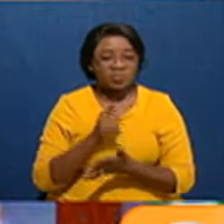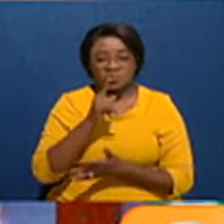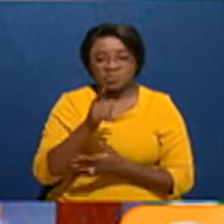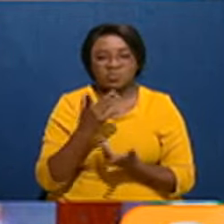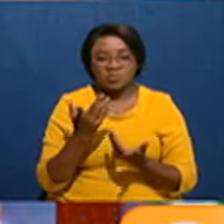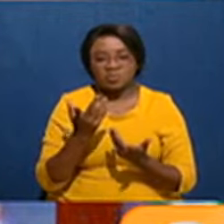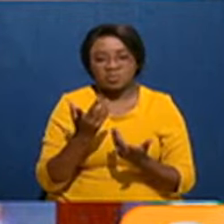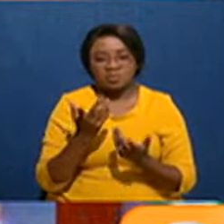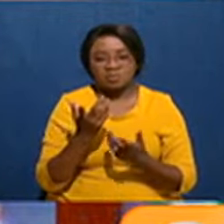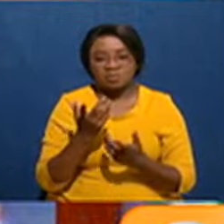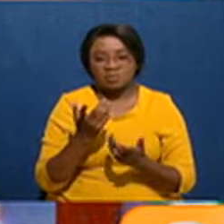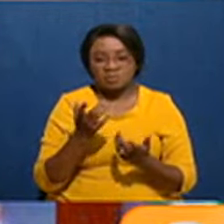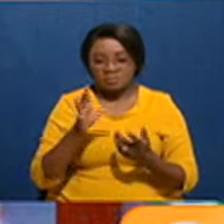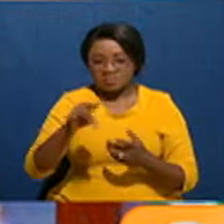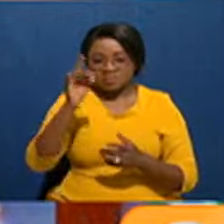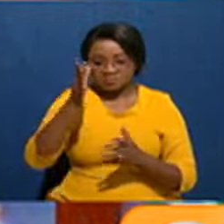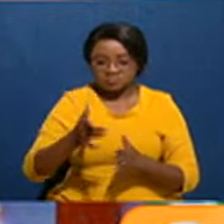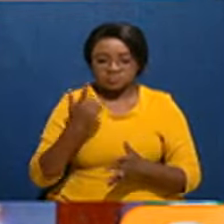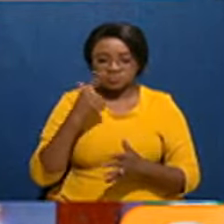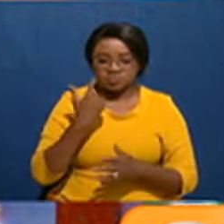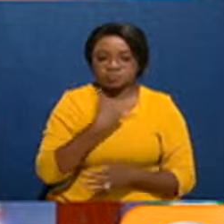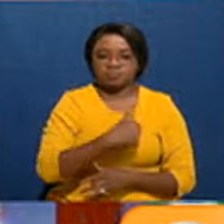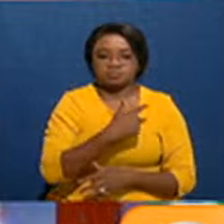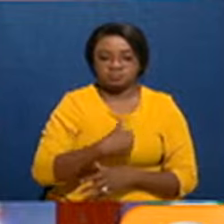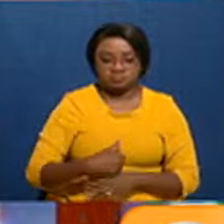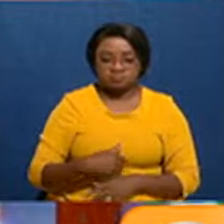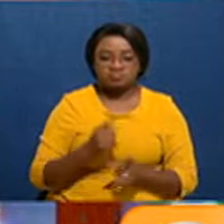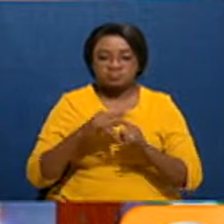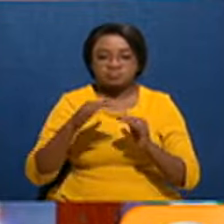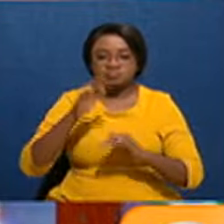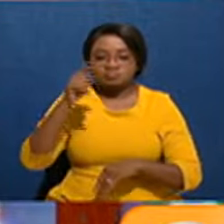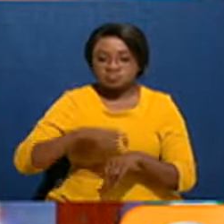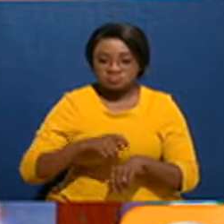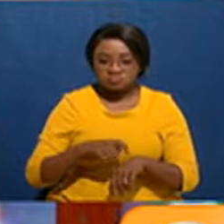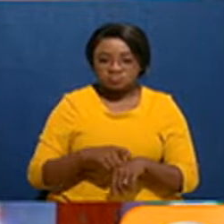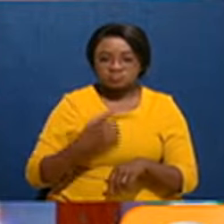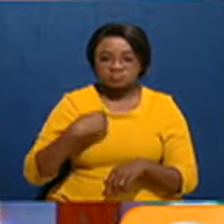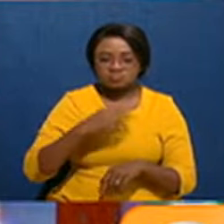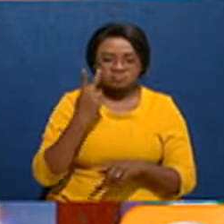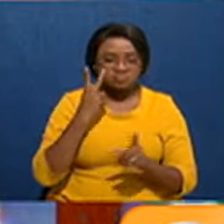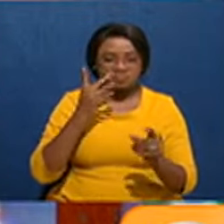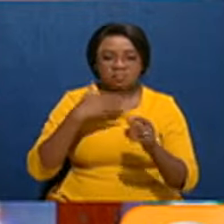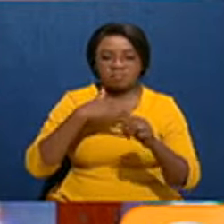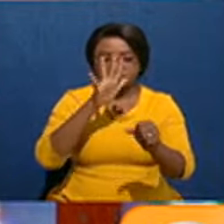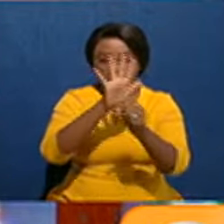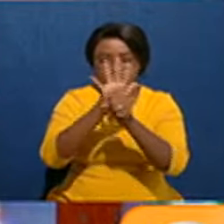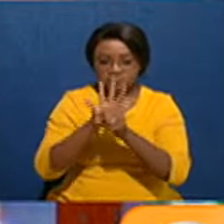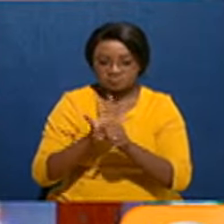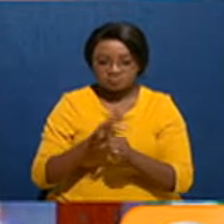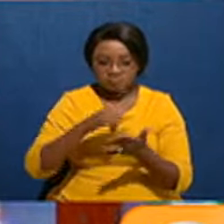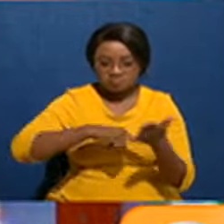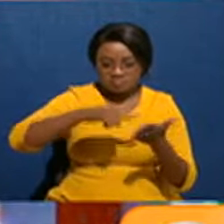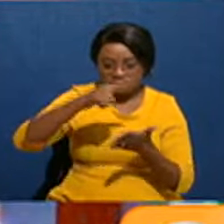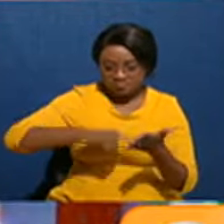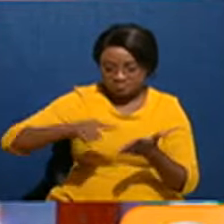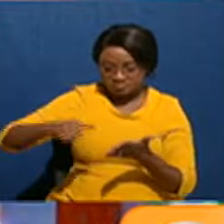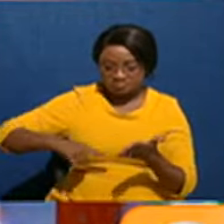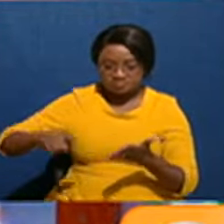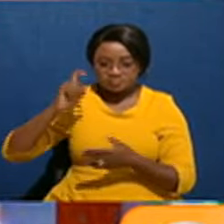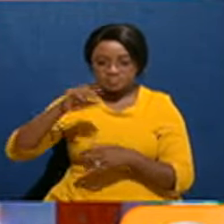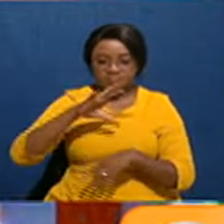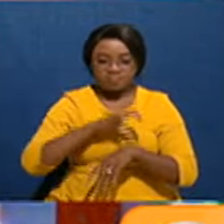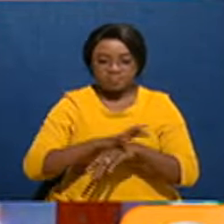to be culpable in that particular regard. But in most cases, we have said that there are several approvals of design. Like in